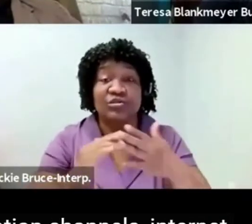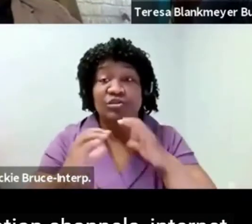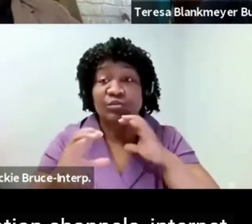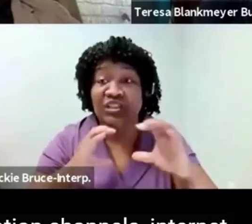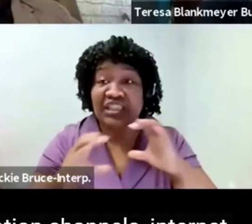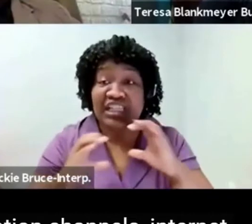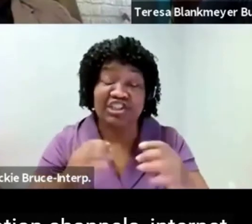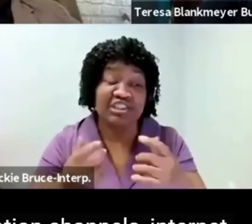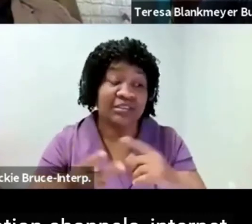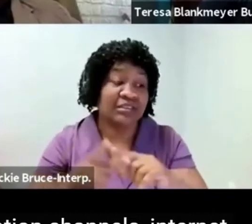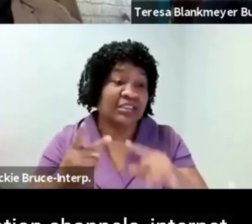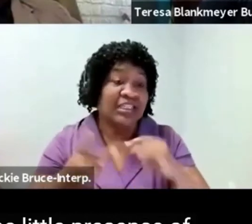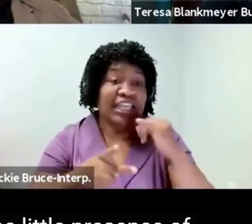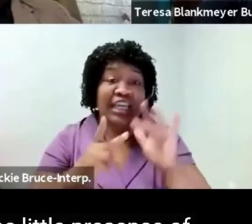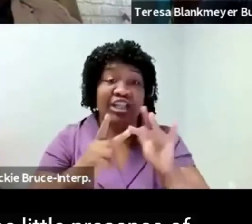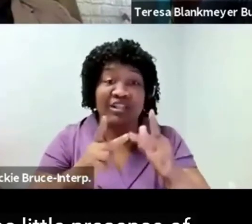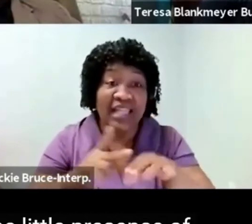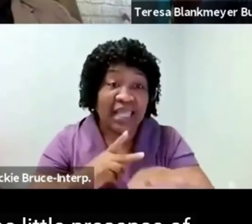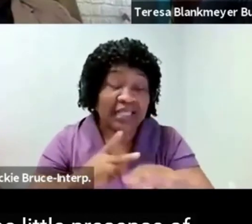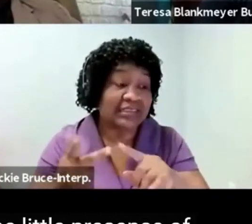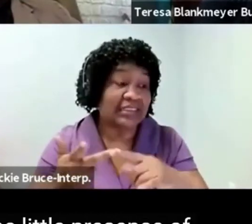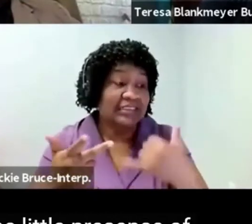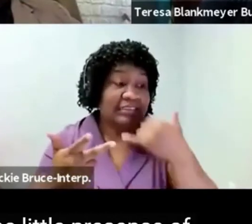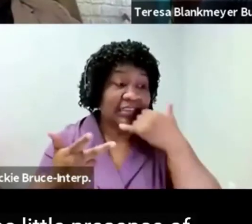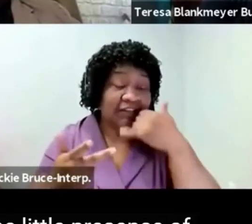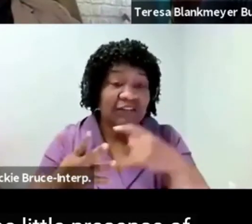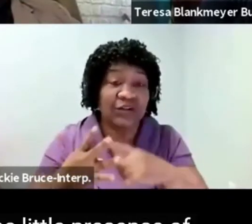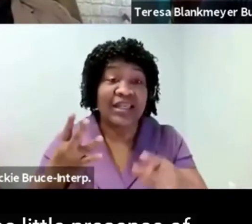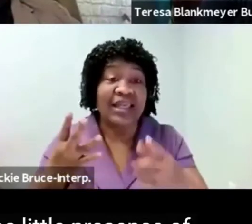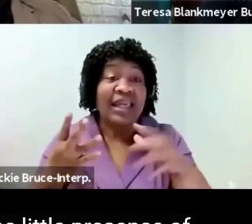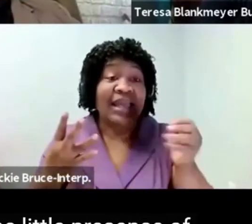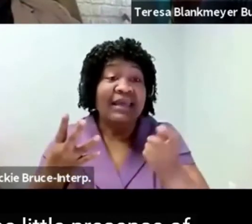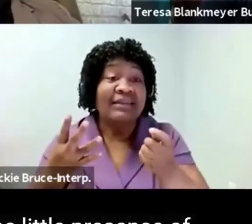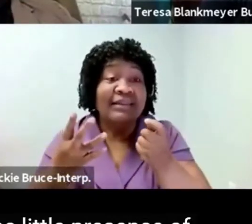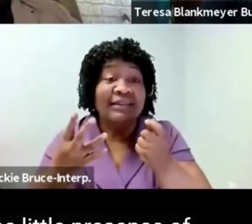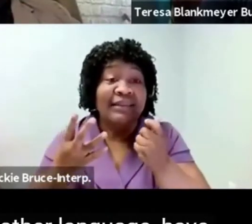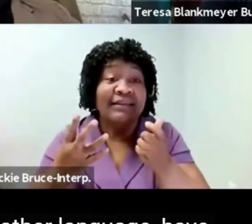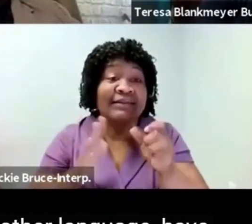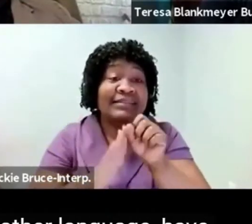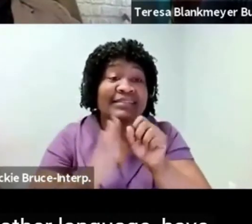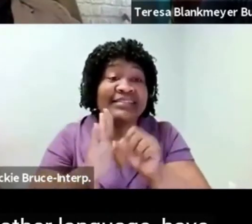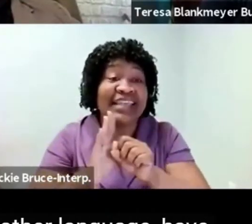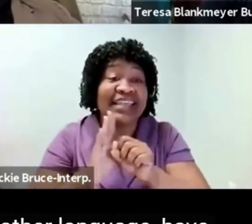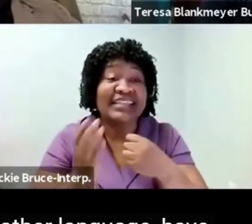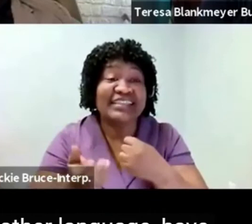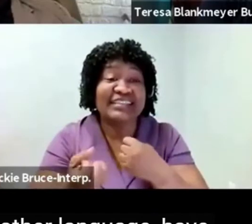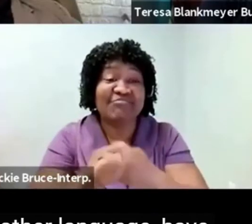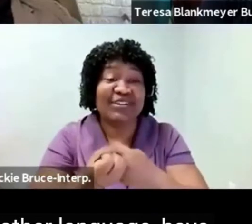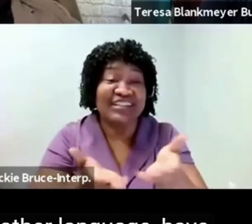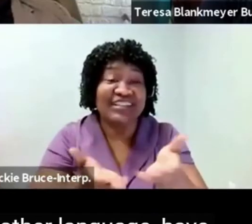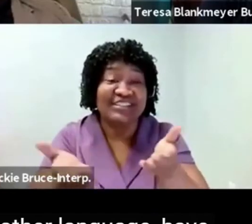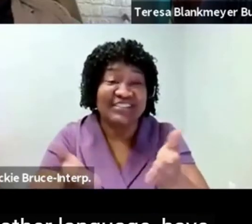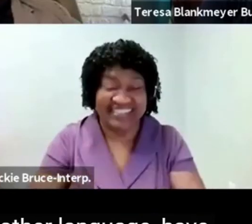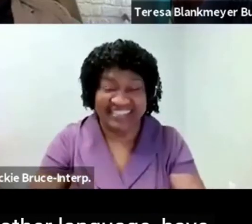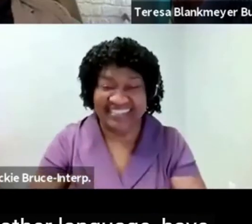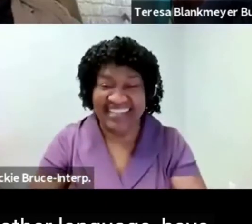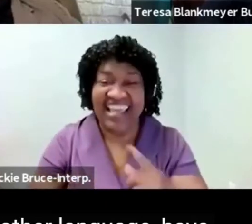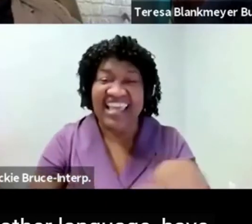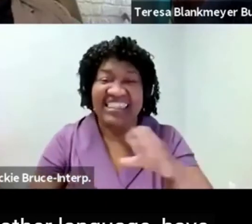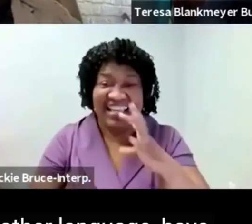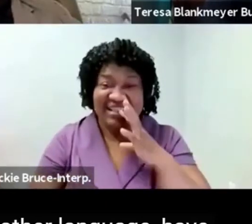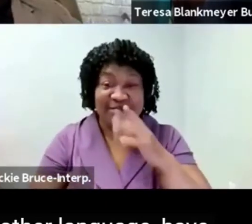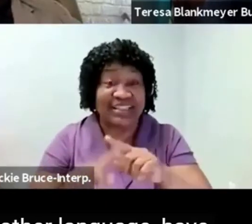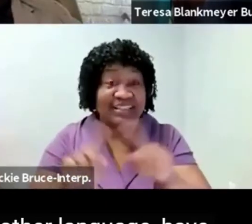communication channels, internet access, telephone, and even the little presence of state support services. They speak